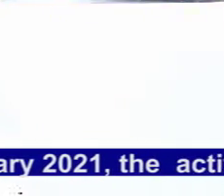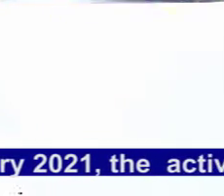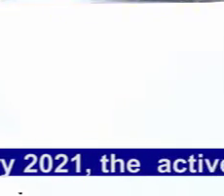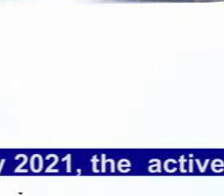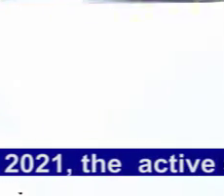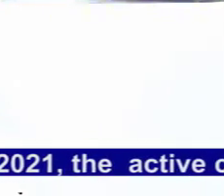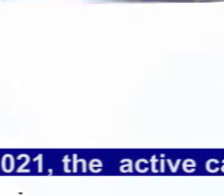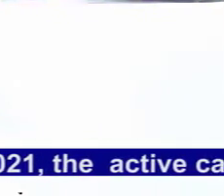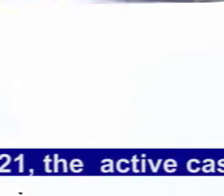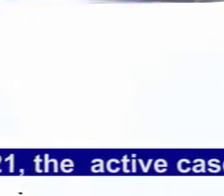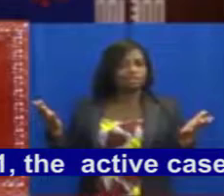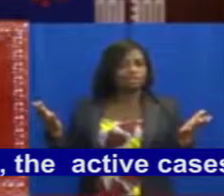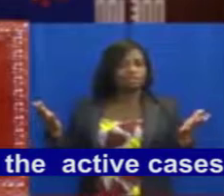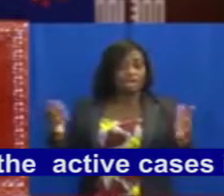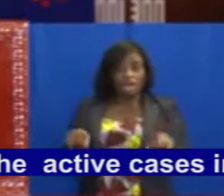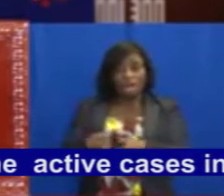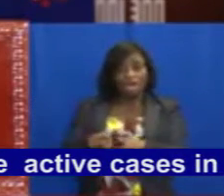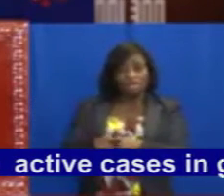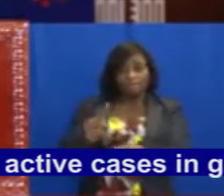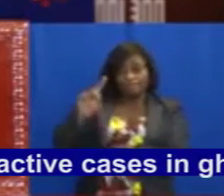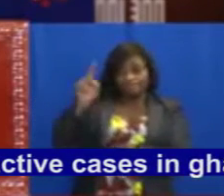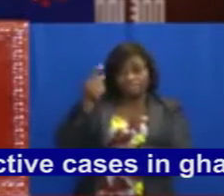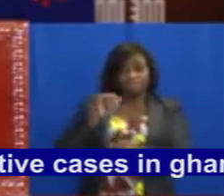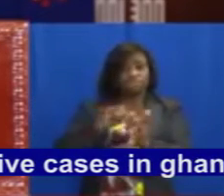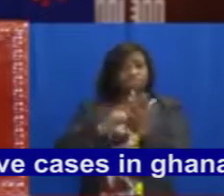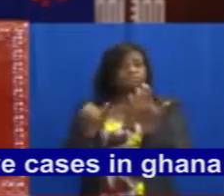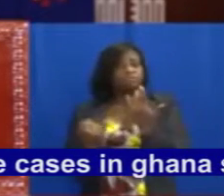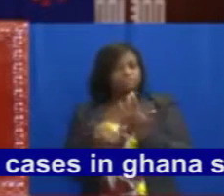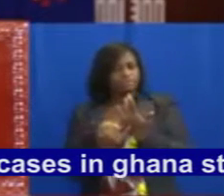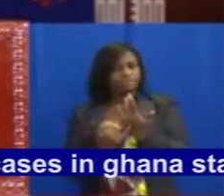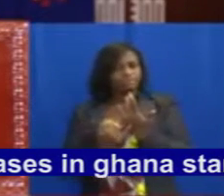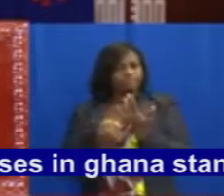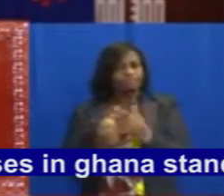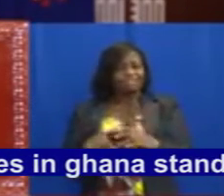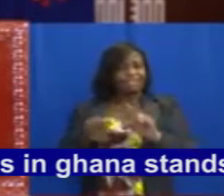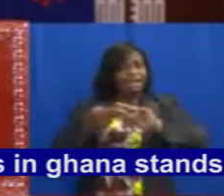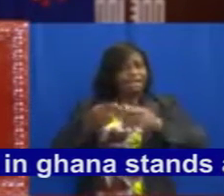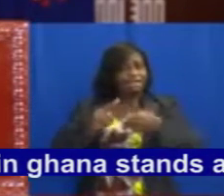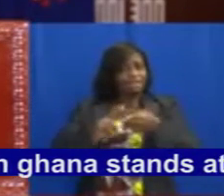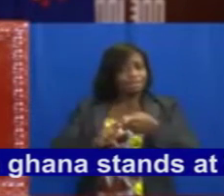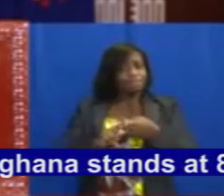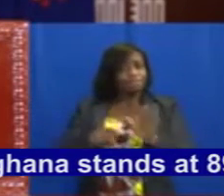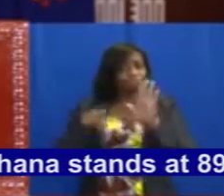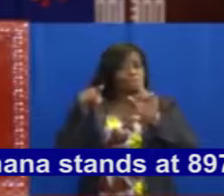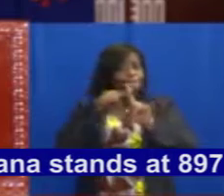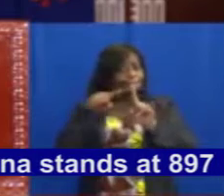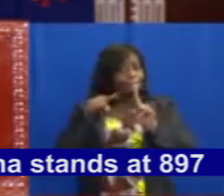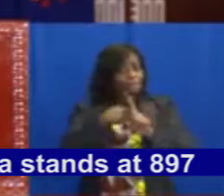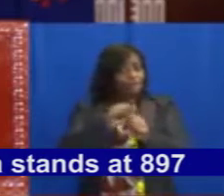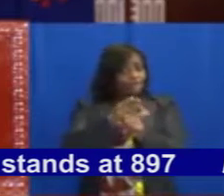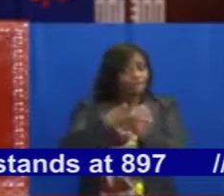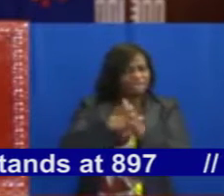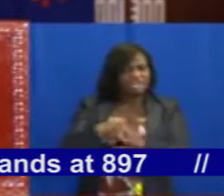sembia edi kasiye bo mu akotne Ghana man penina na adu danko ekufado edia betudwa se eya dia efi